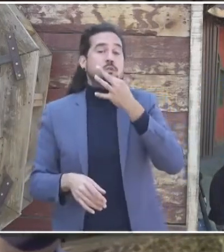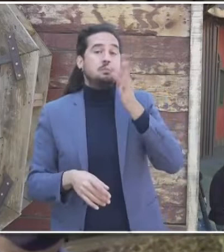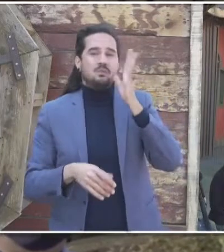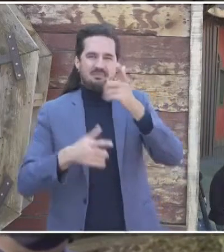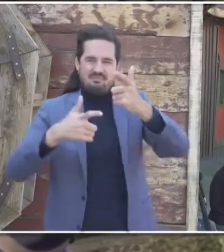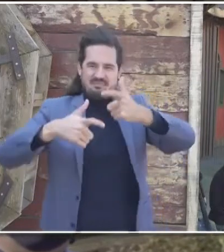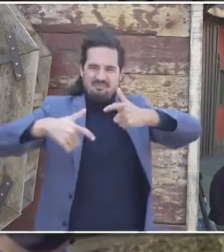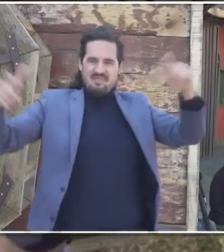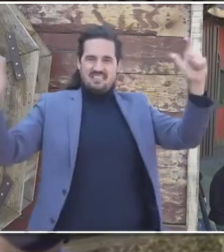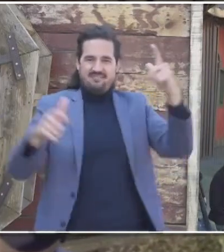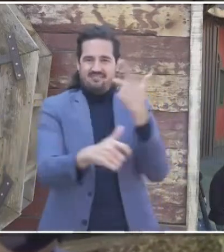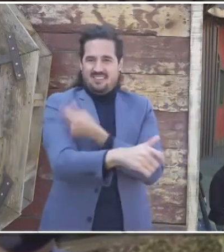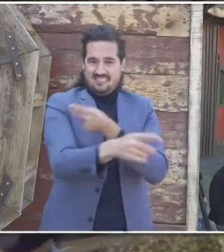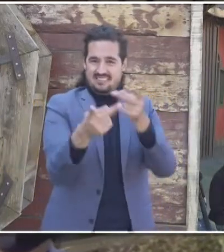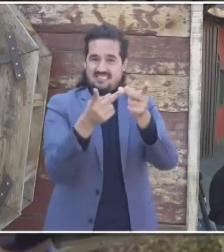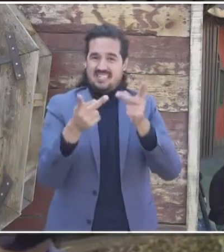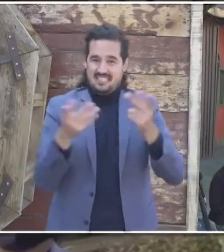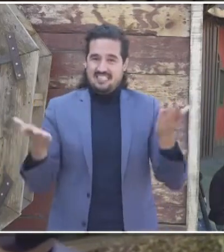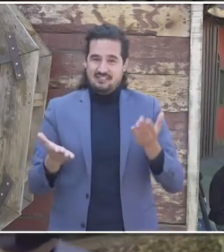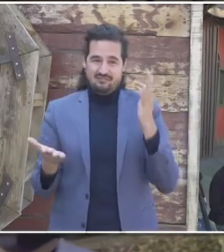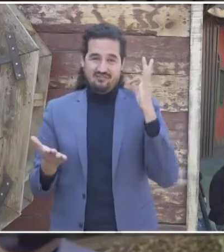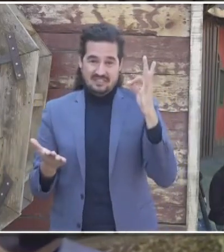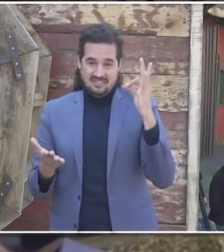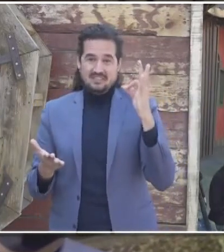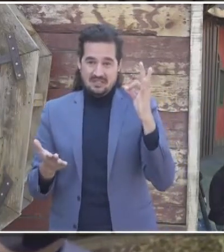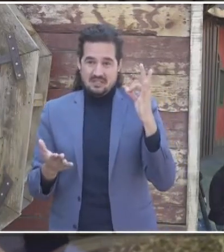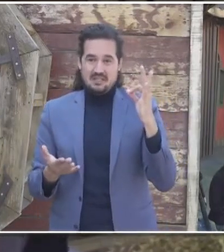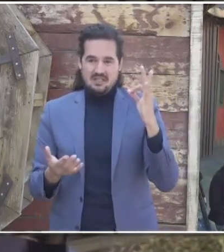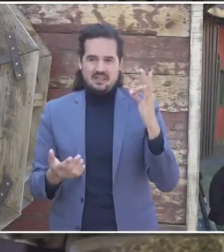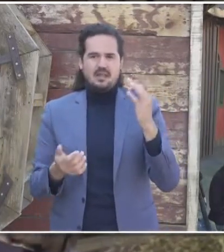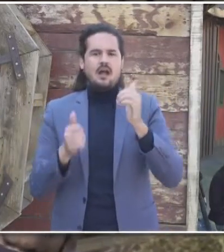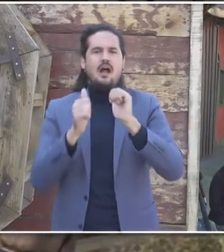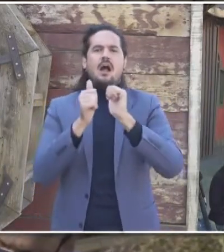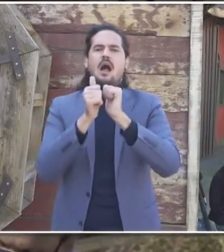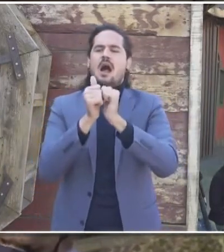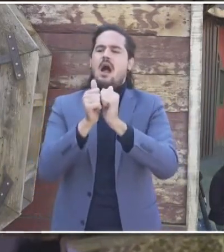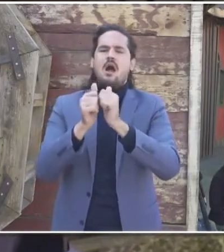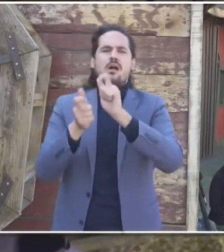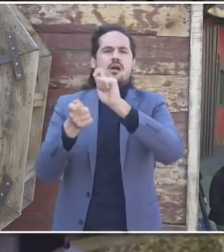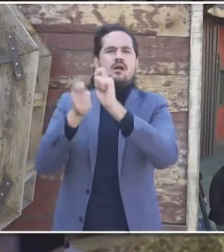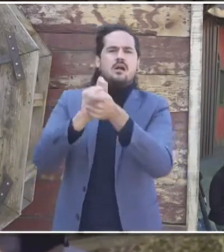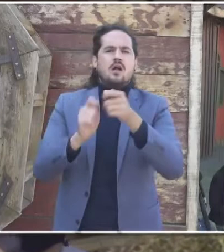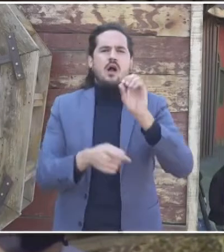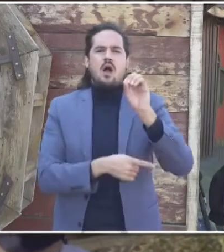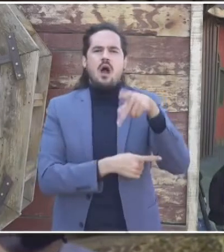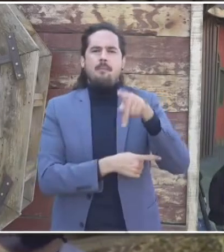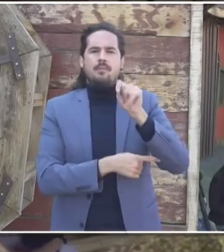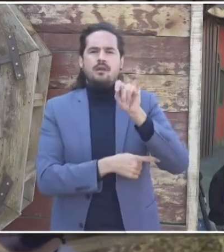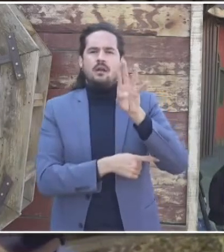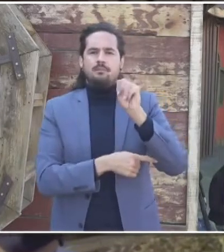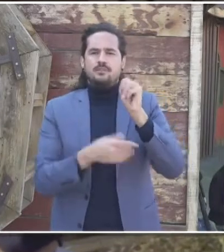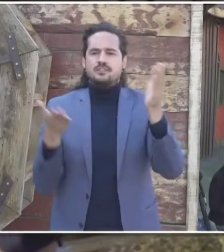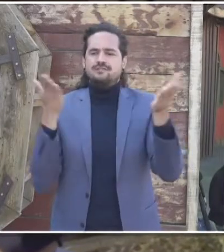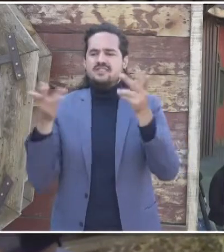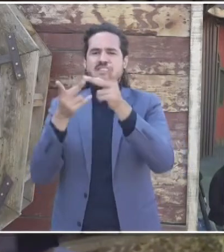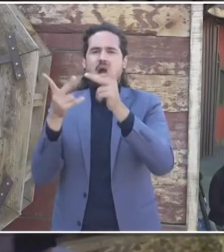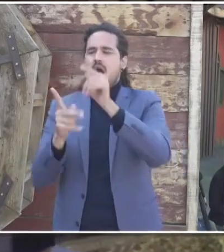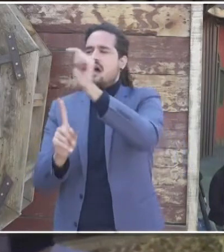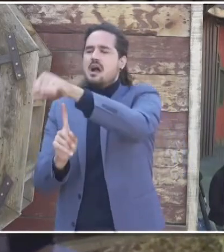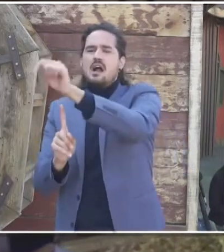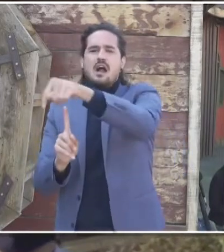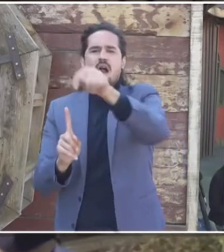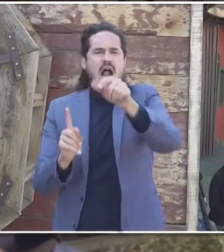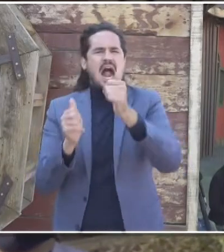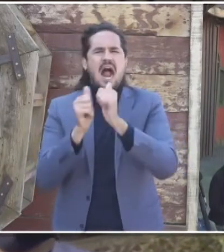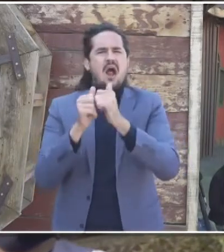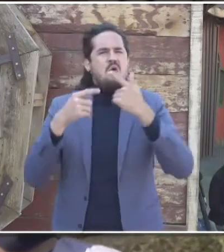convert these OptumServe sites in a strategic way, is another example of that. Our commitment to you to provide some clarity